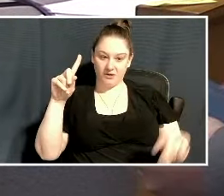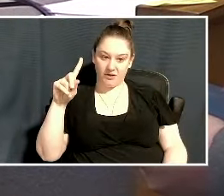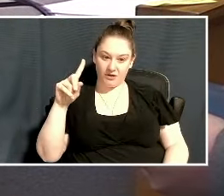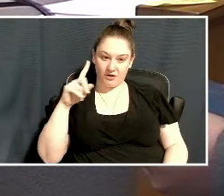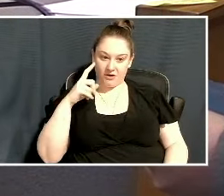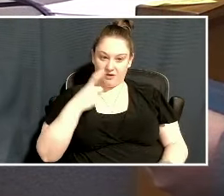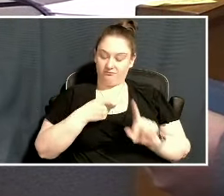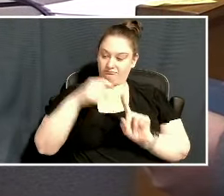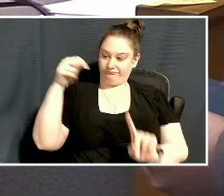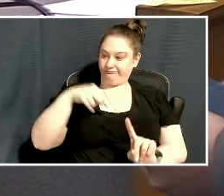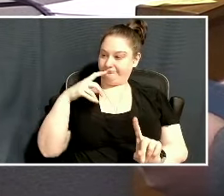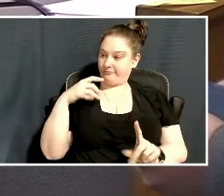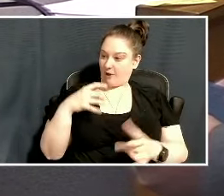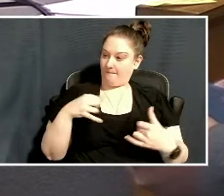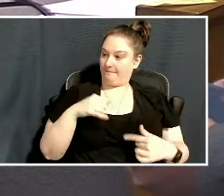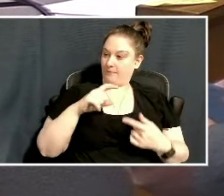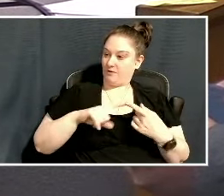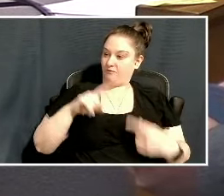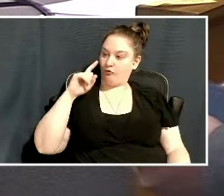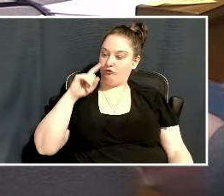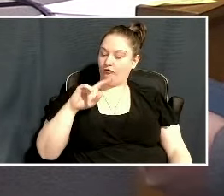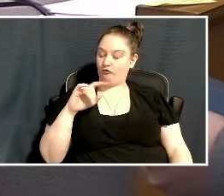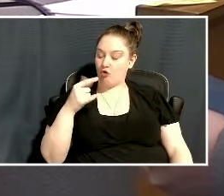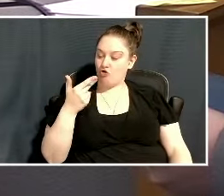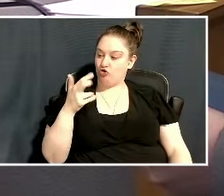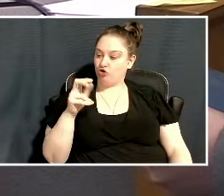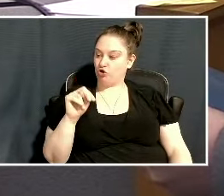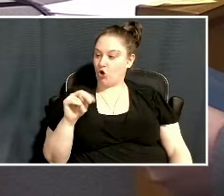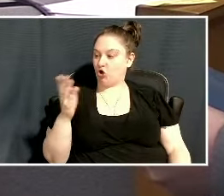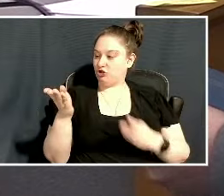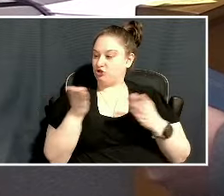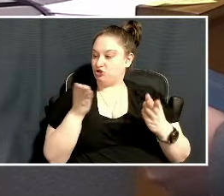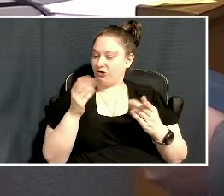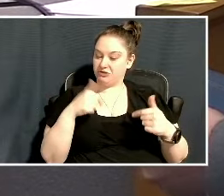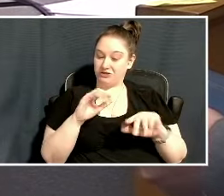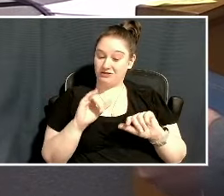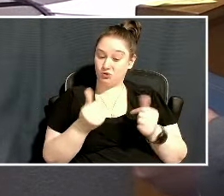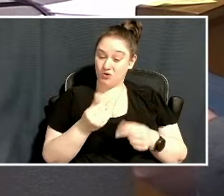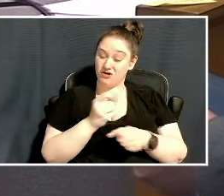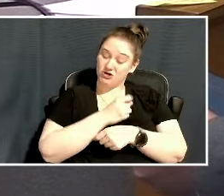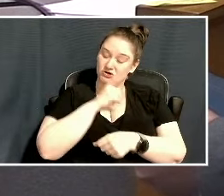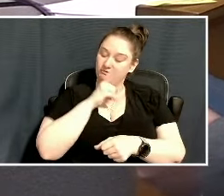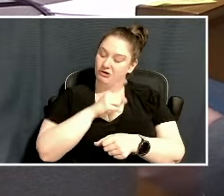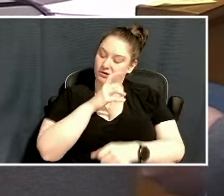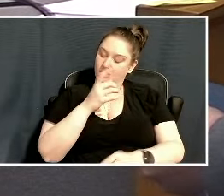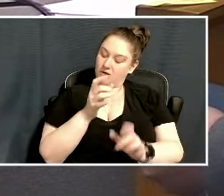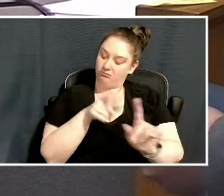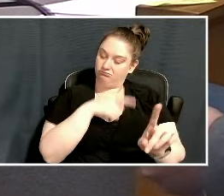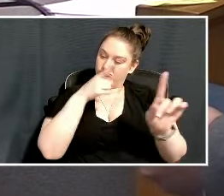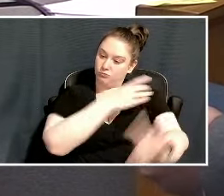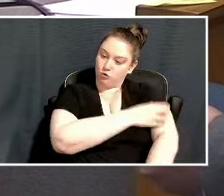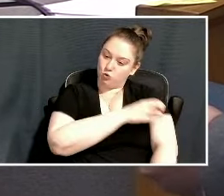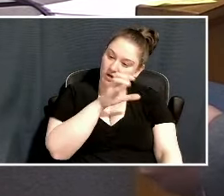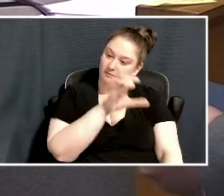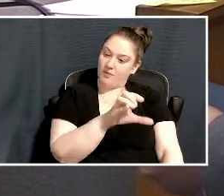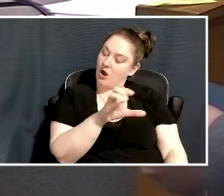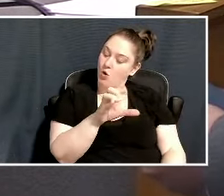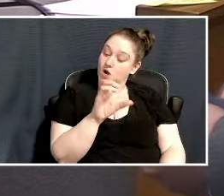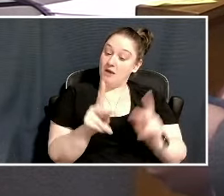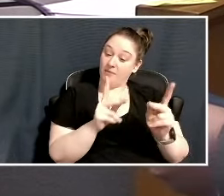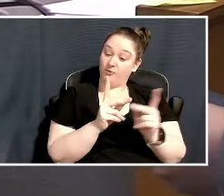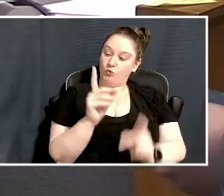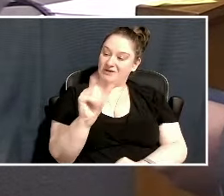Services, an organization that has made it our mission to empower individuals with disabilities through employment and help them